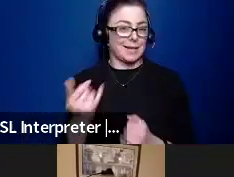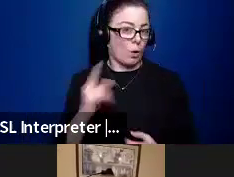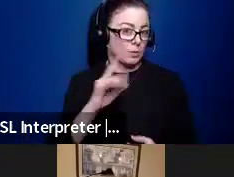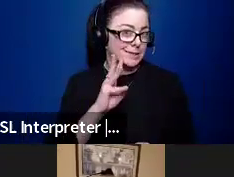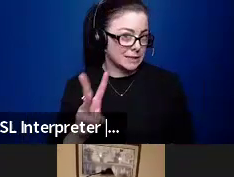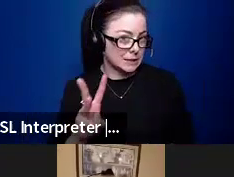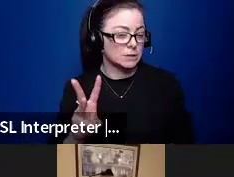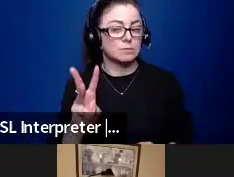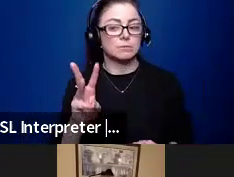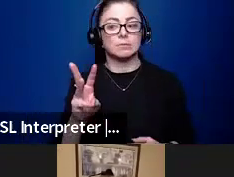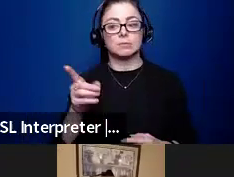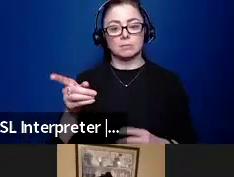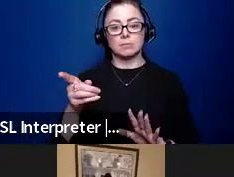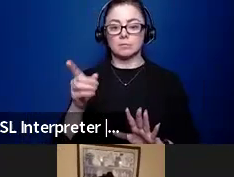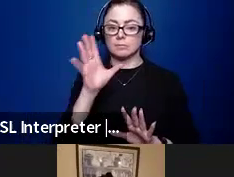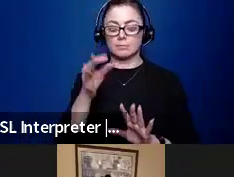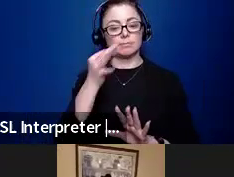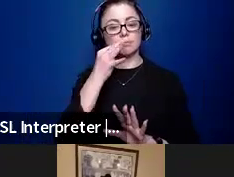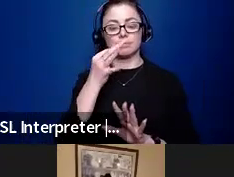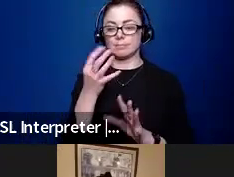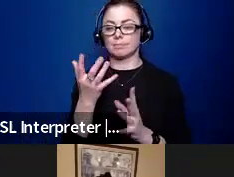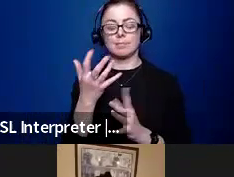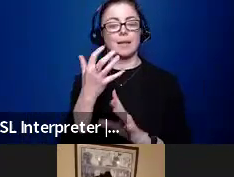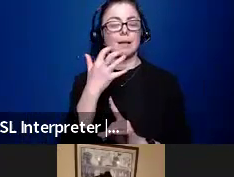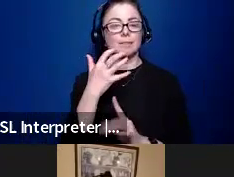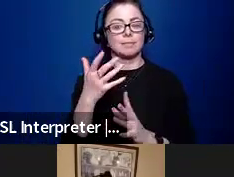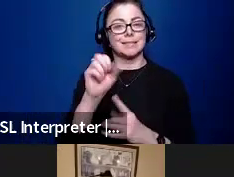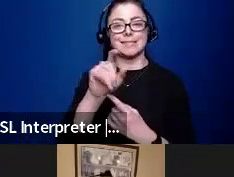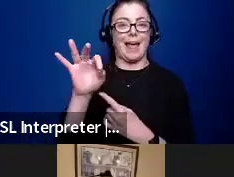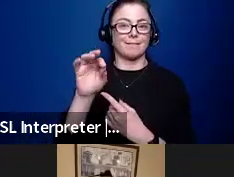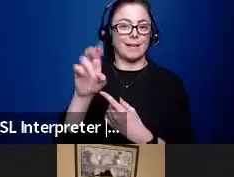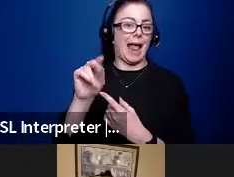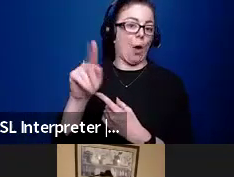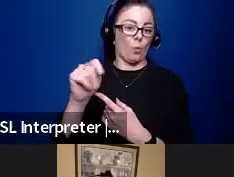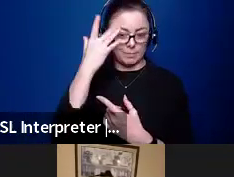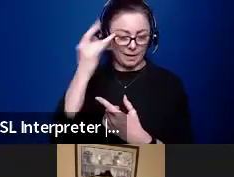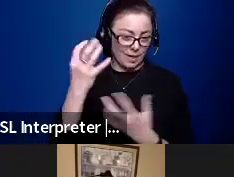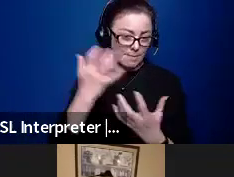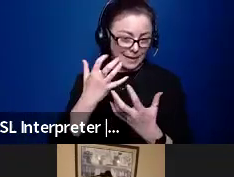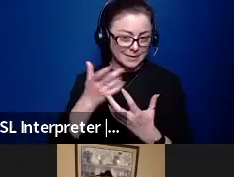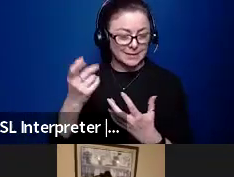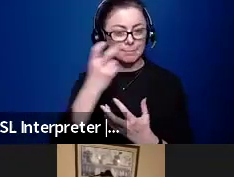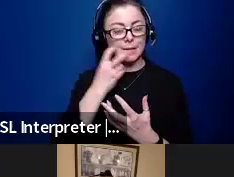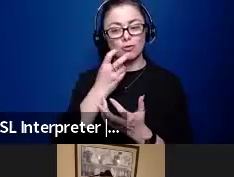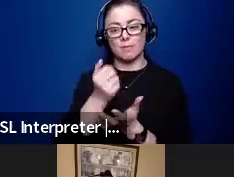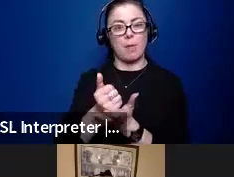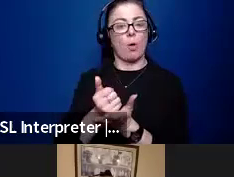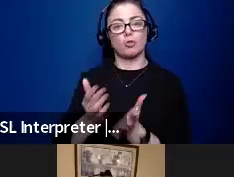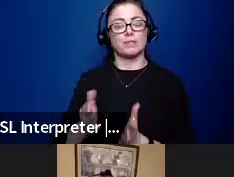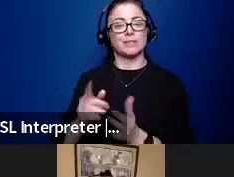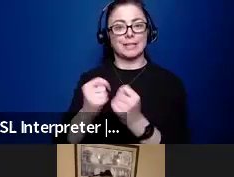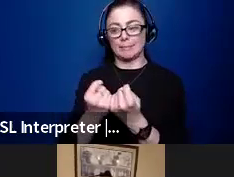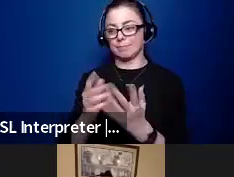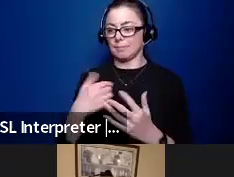he's about to be staffed out thanks to the amazing speech pathologist team. I'm a very strong advocate for my